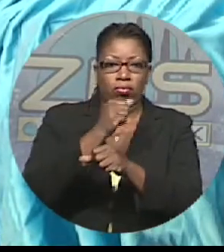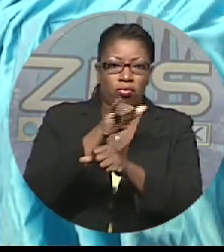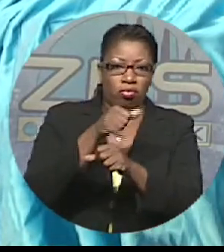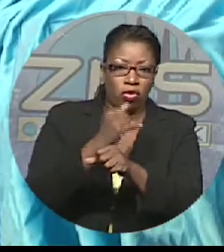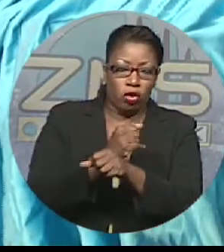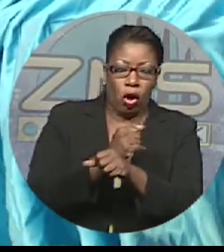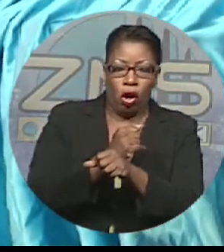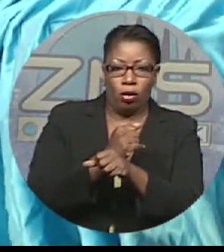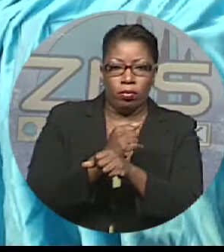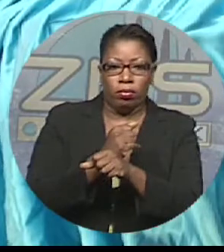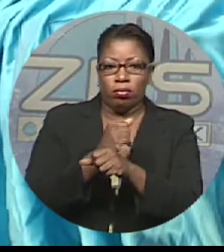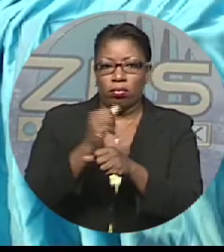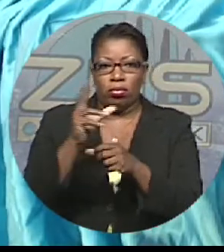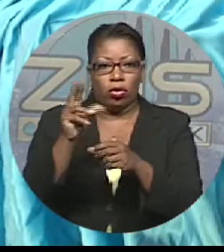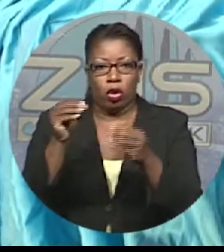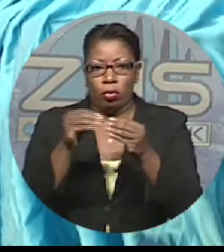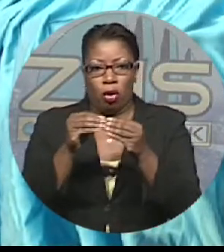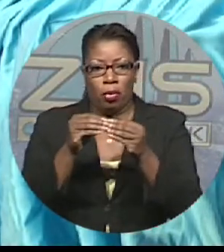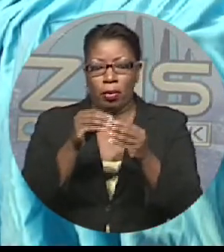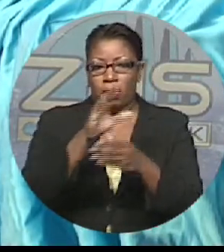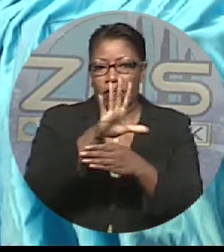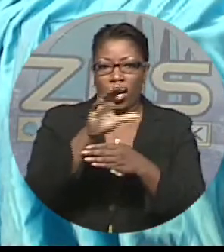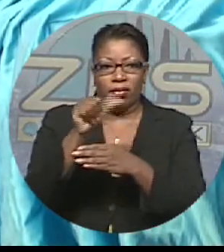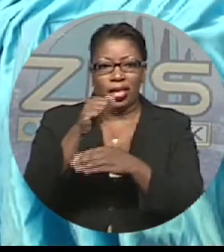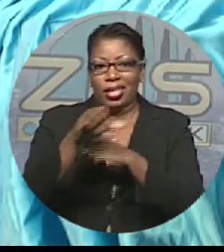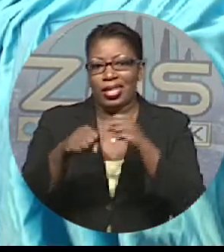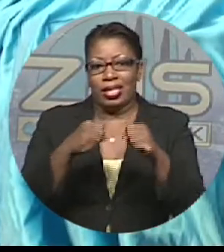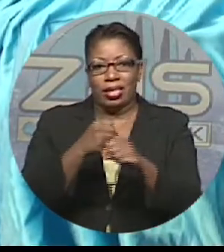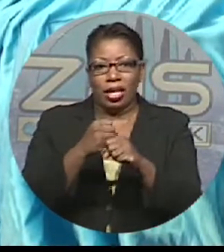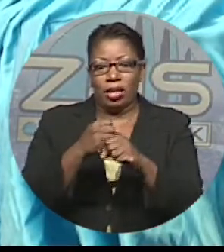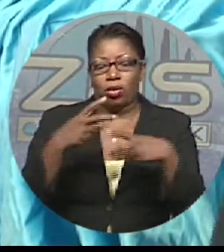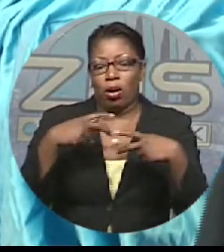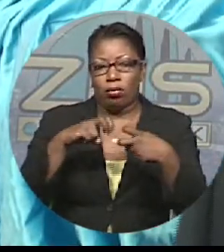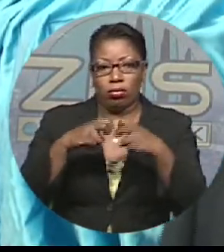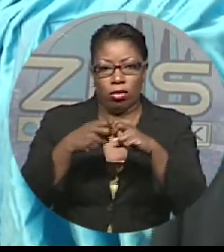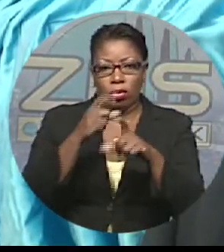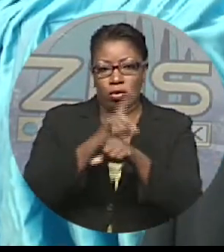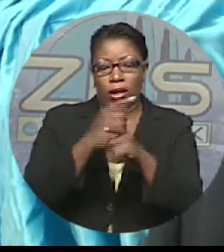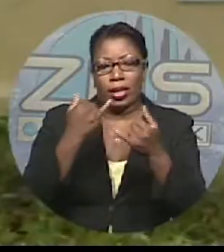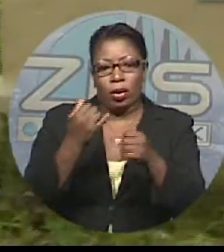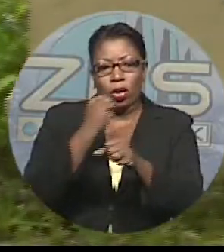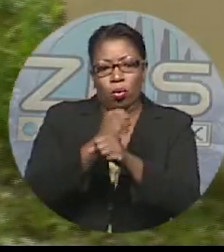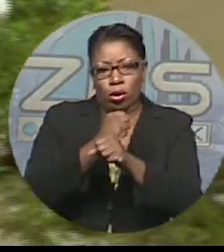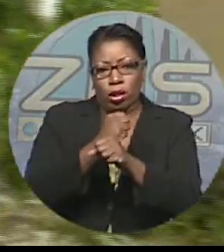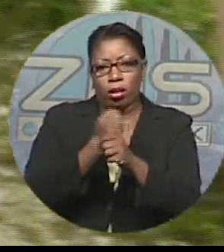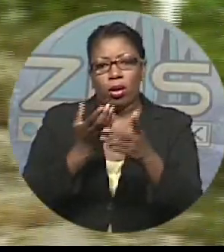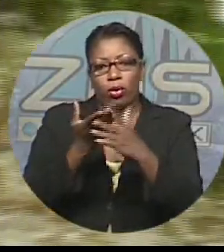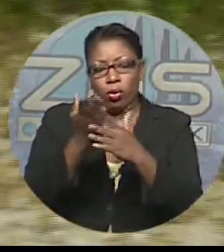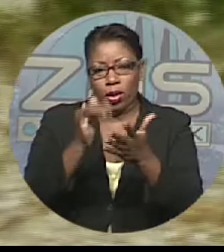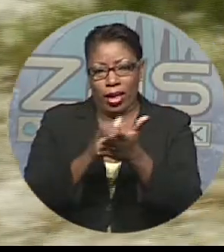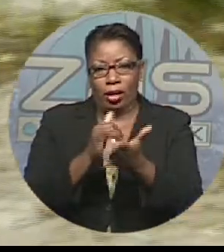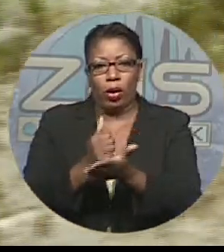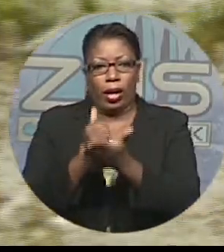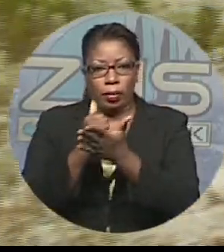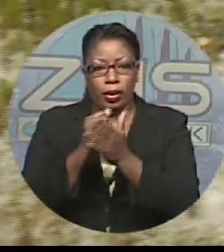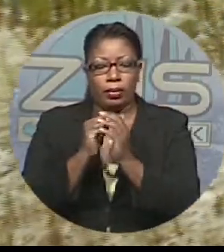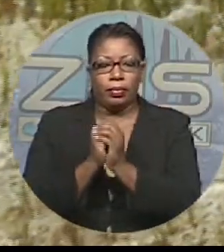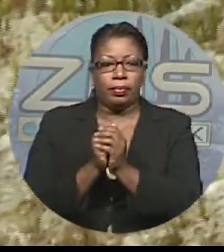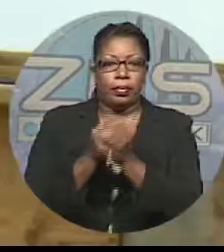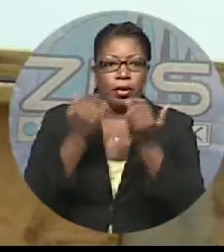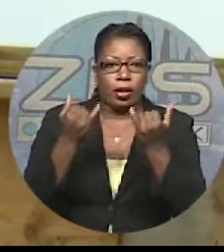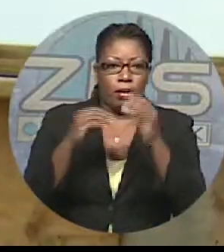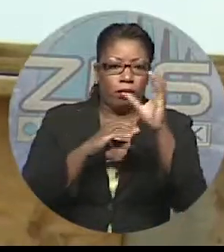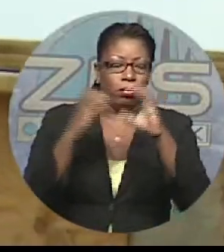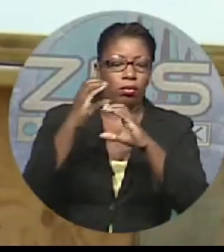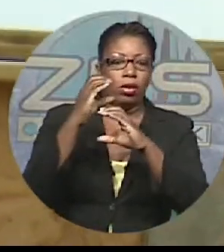last 5 to 10 years, and who are experiencing challenges. But we're working through it. Meantime, as construction on the government's